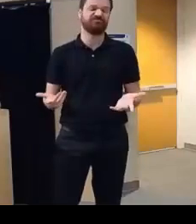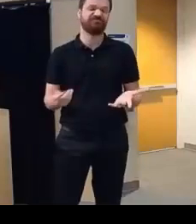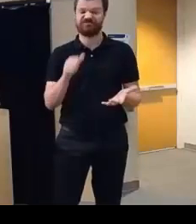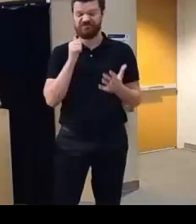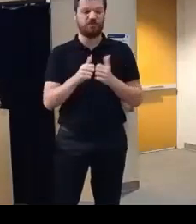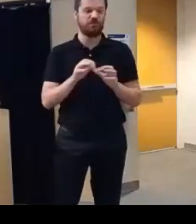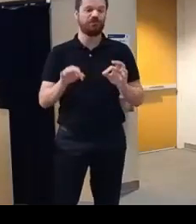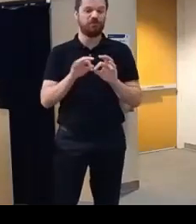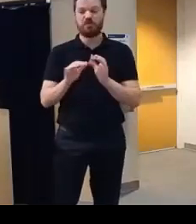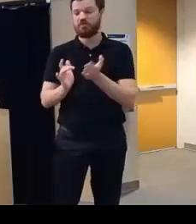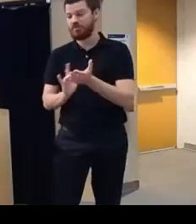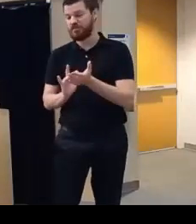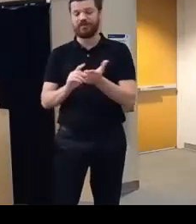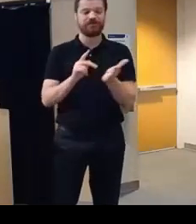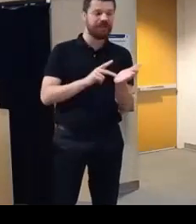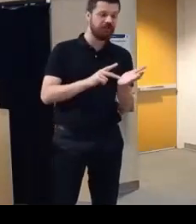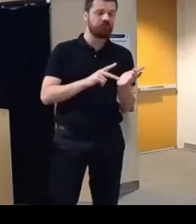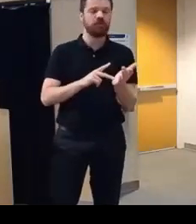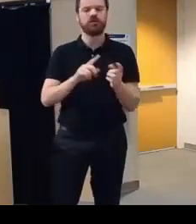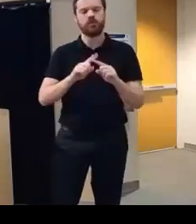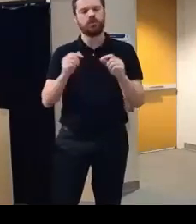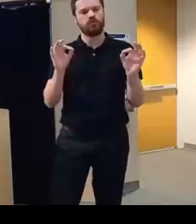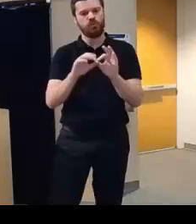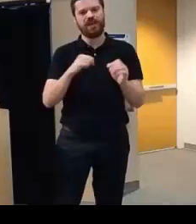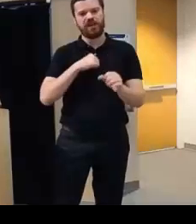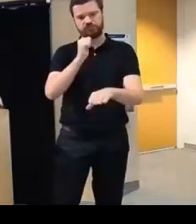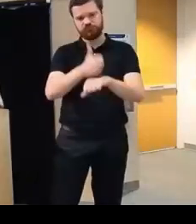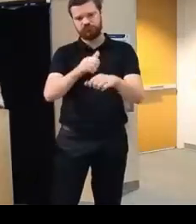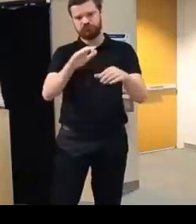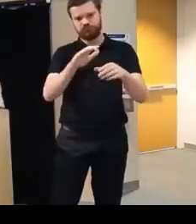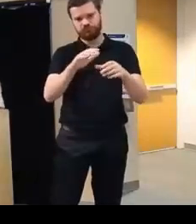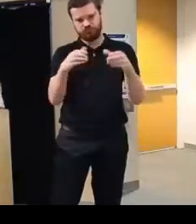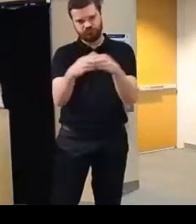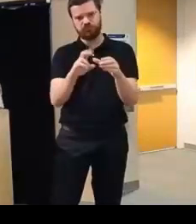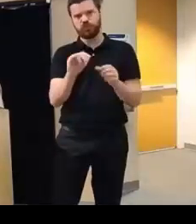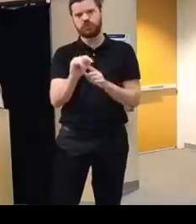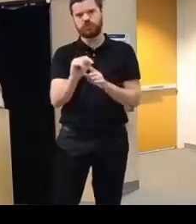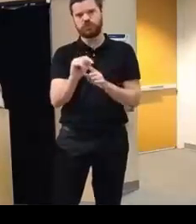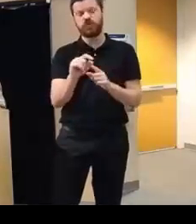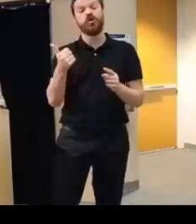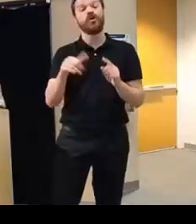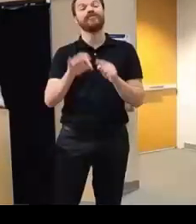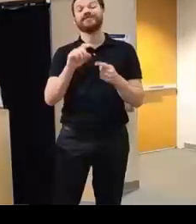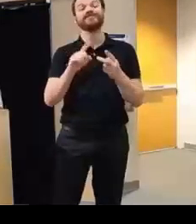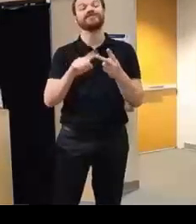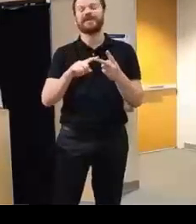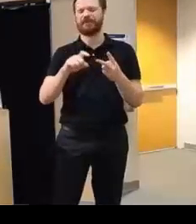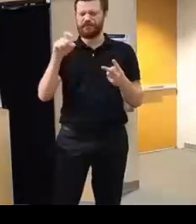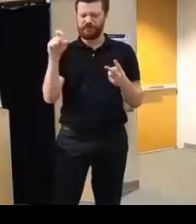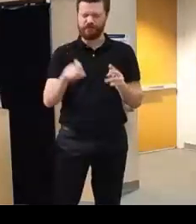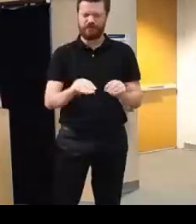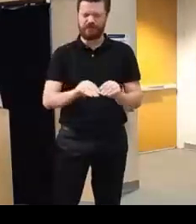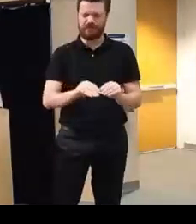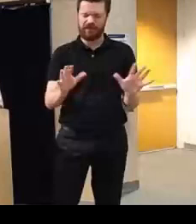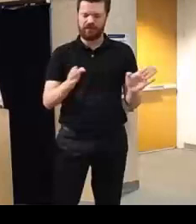if it's medicine or psychiatry, it just matters that there is a dedicated unit. Some other really important things that came out of the consensus work is that there have to be really